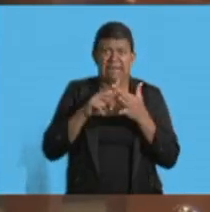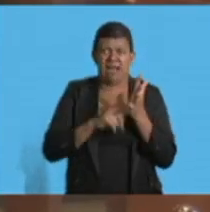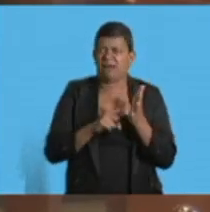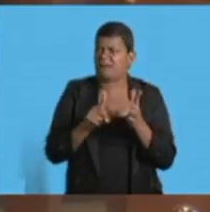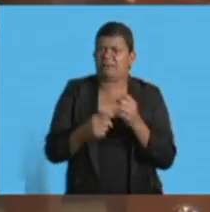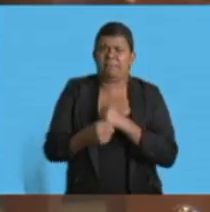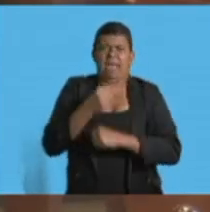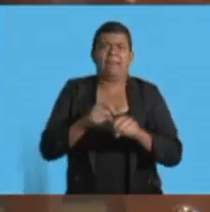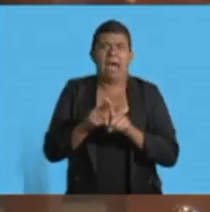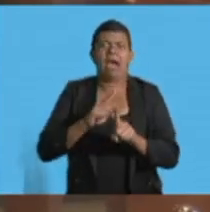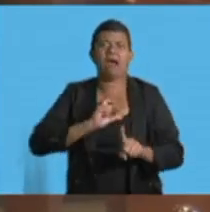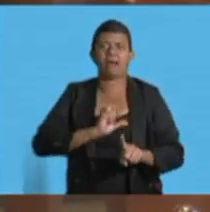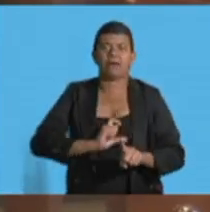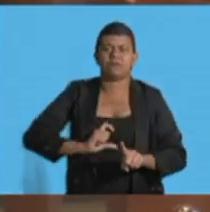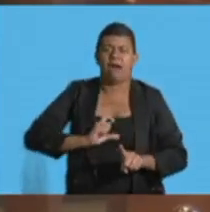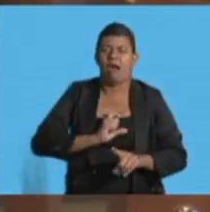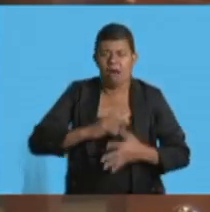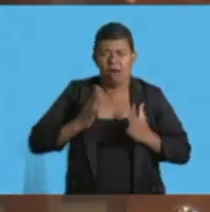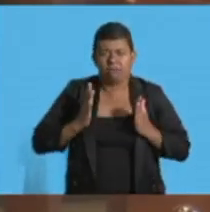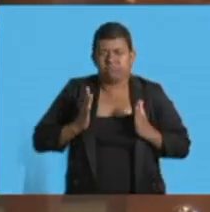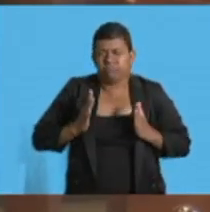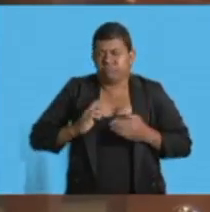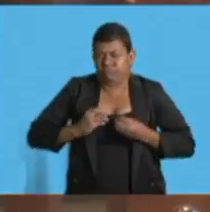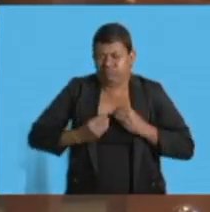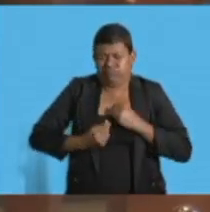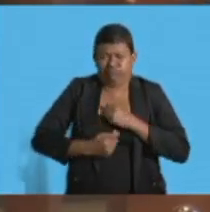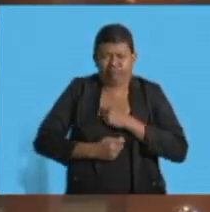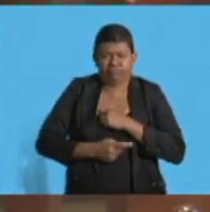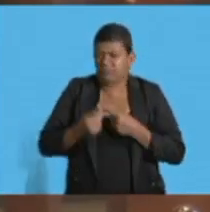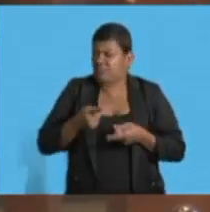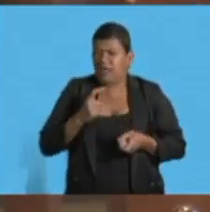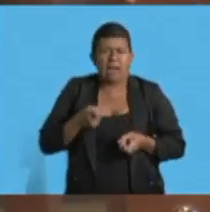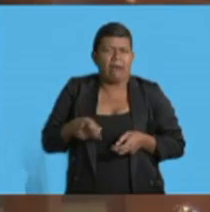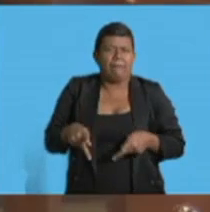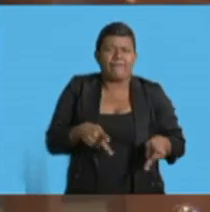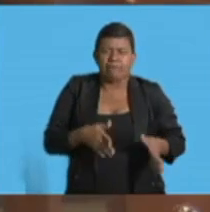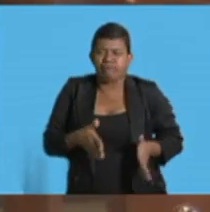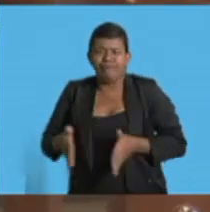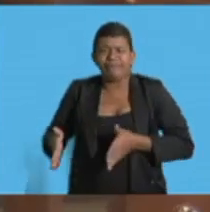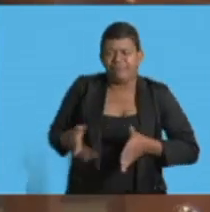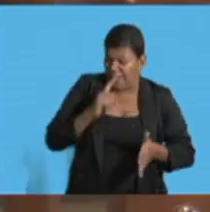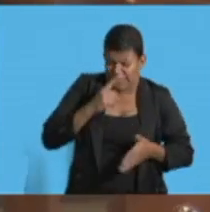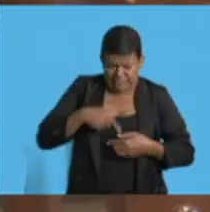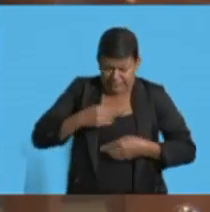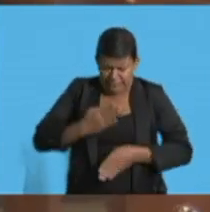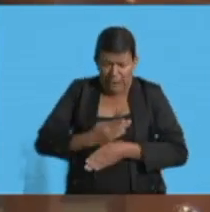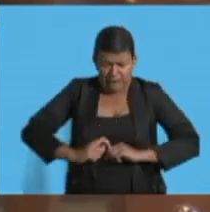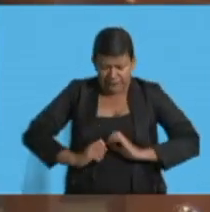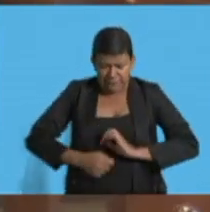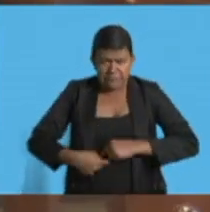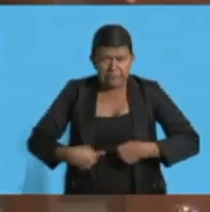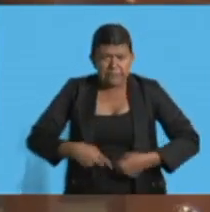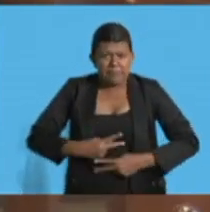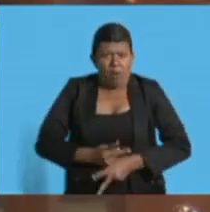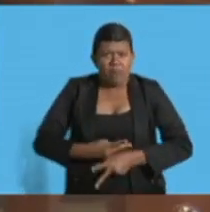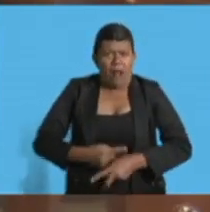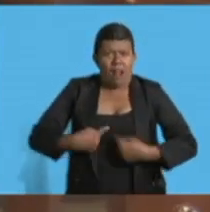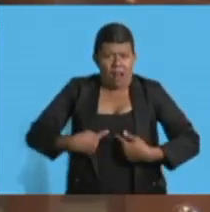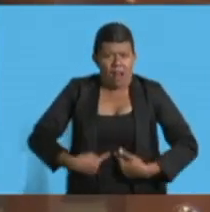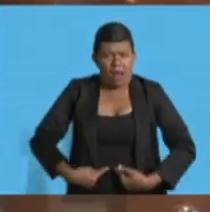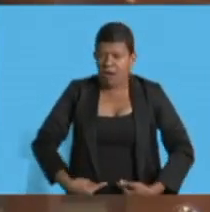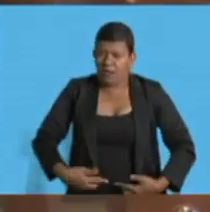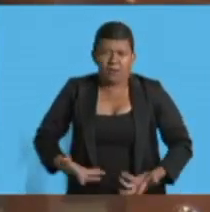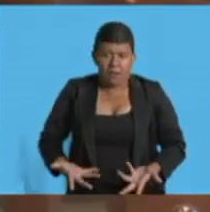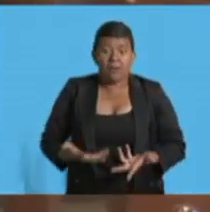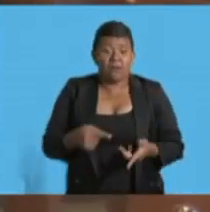body will not function as it should be. The disintegration of society is largely the